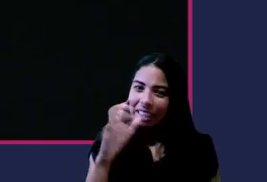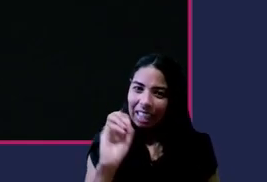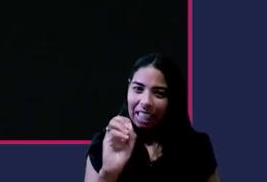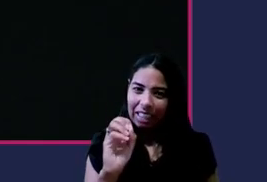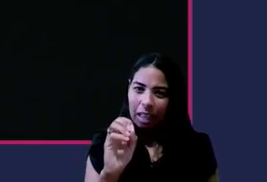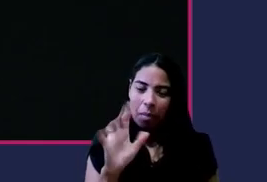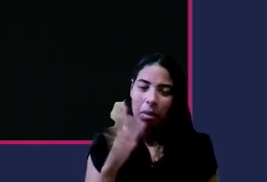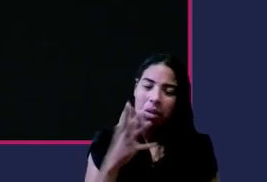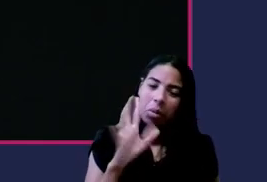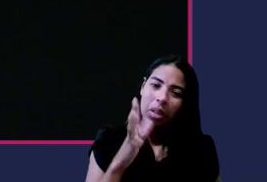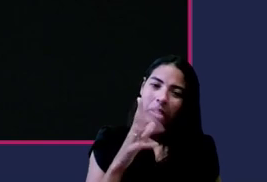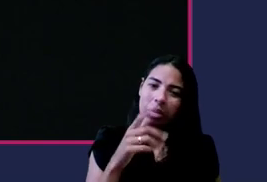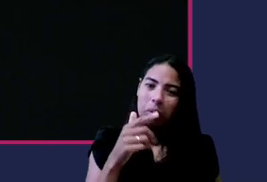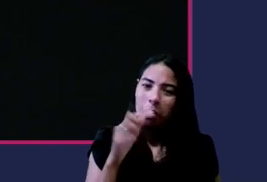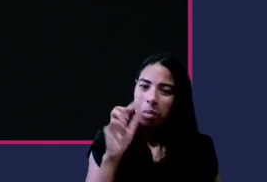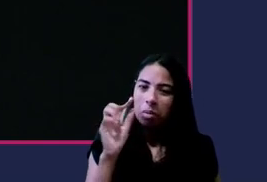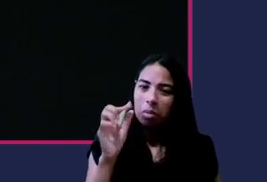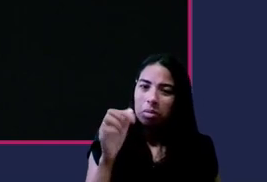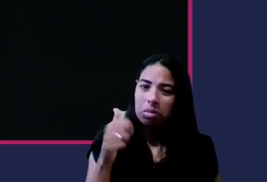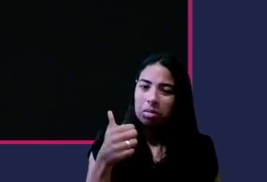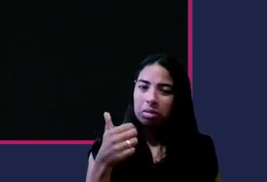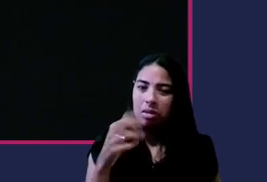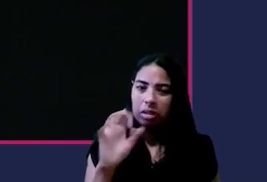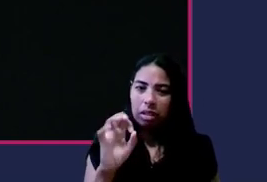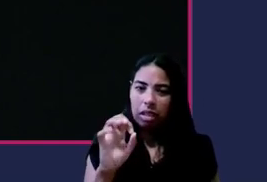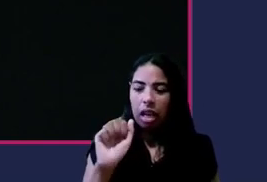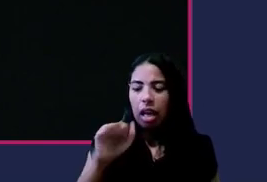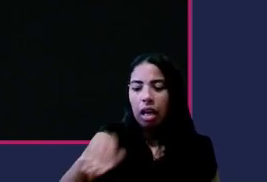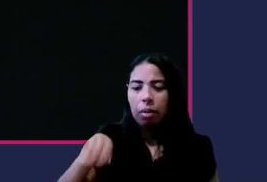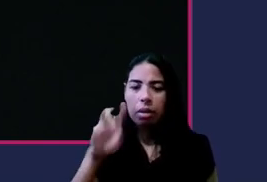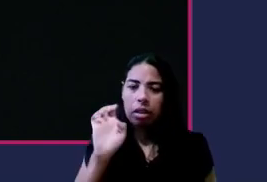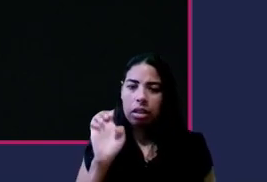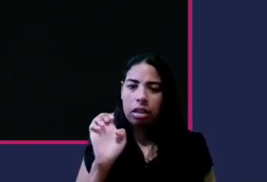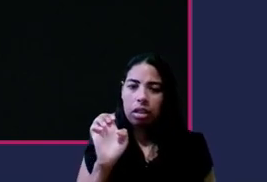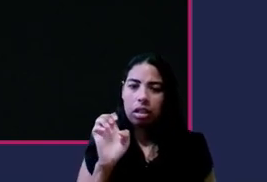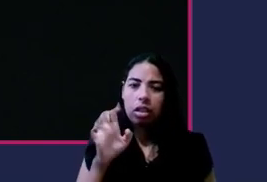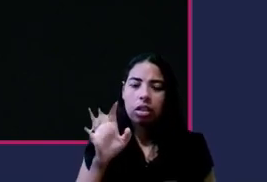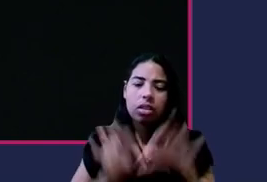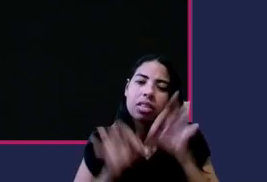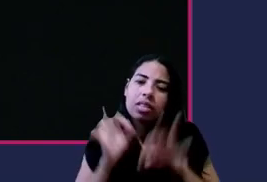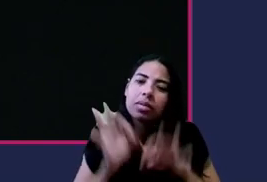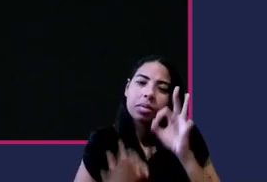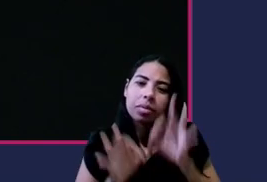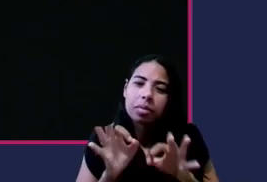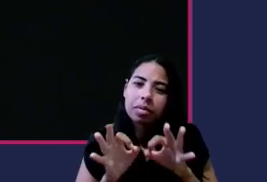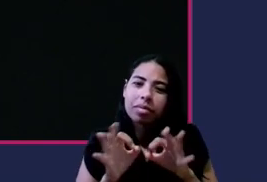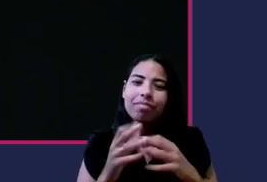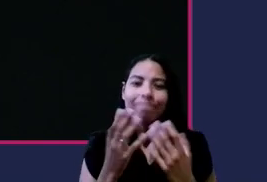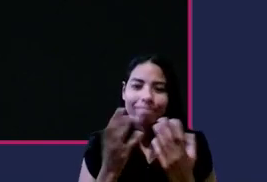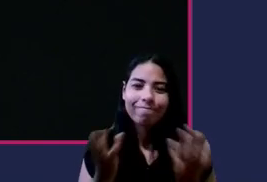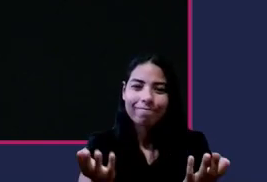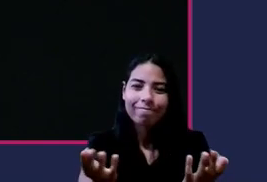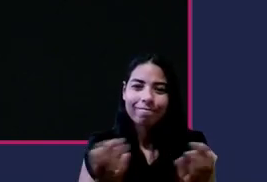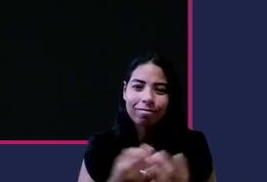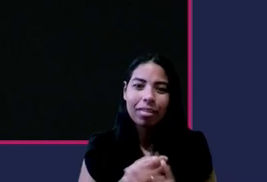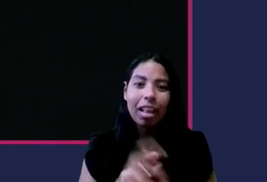have at least 70 cases that are judicialized